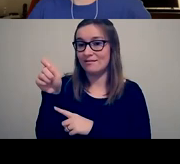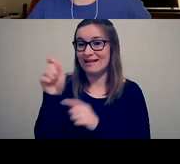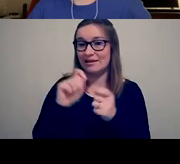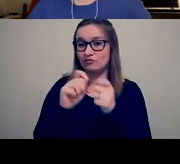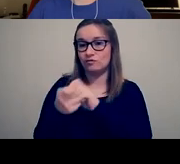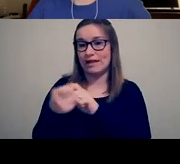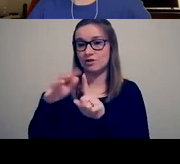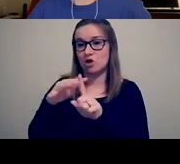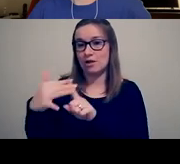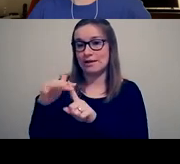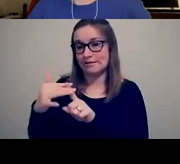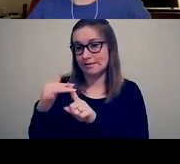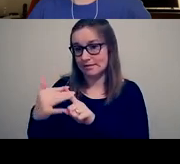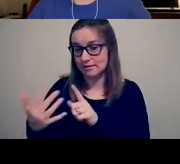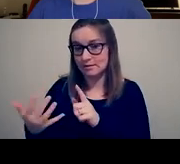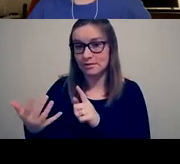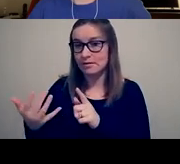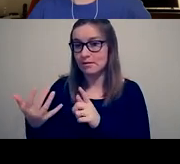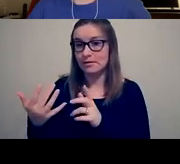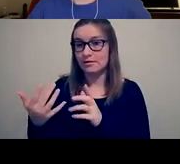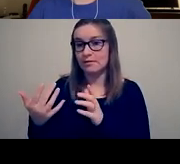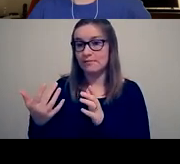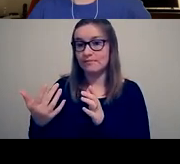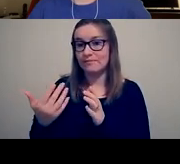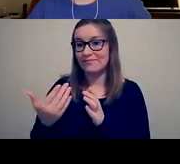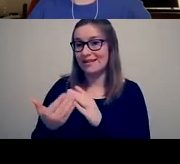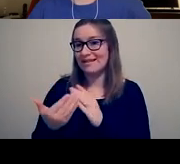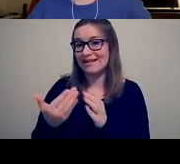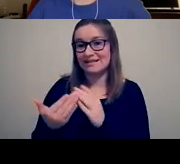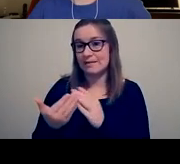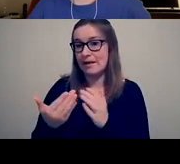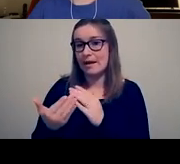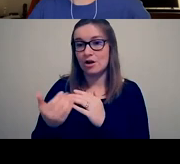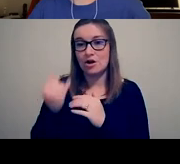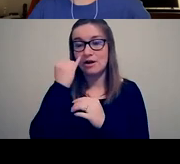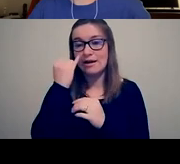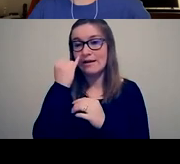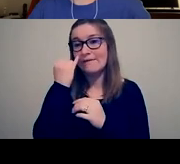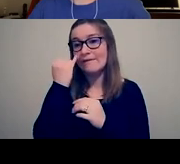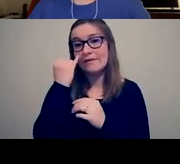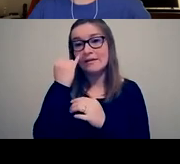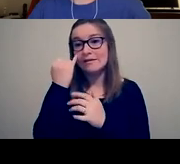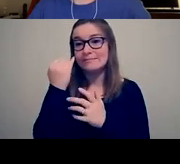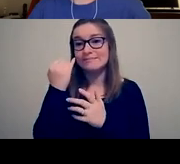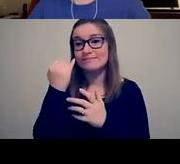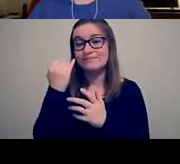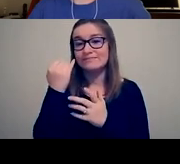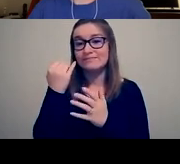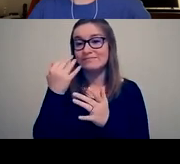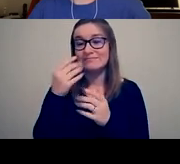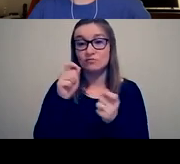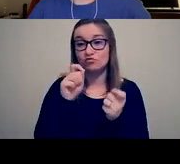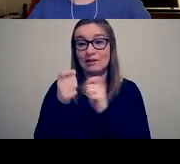context, regardless of live region usage or even moving